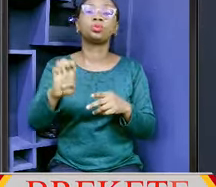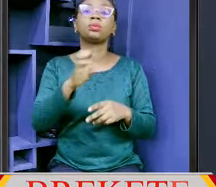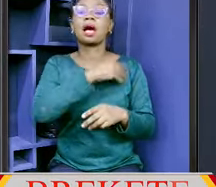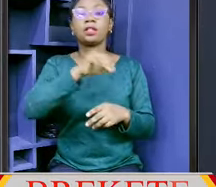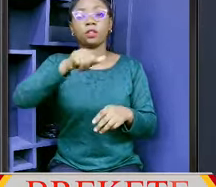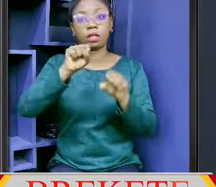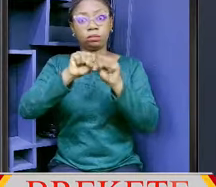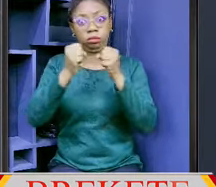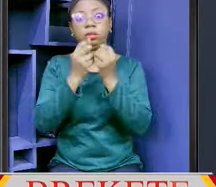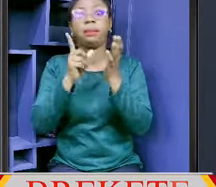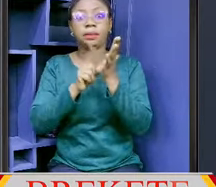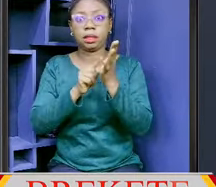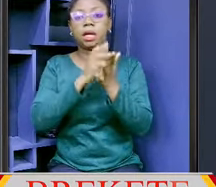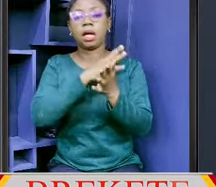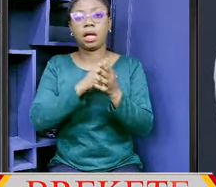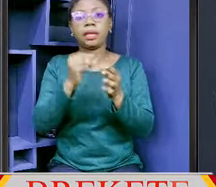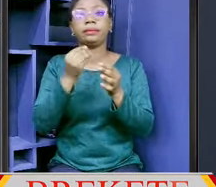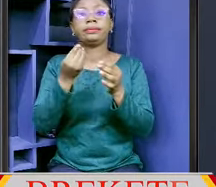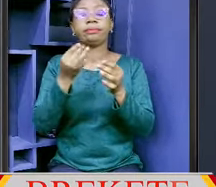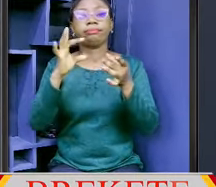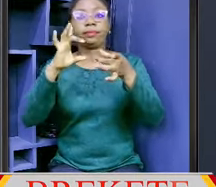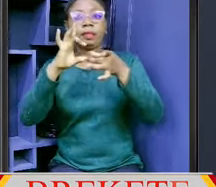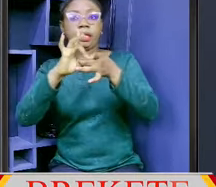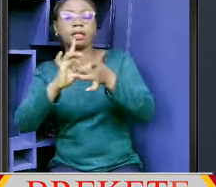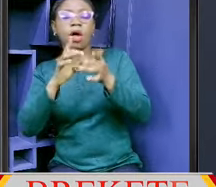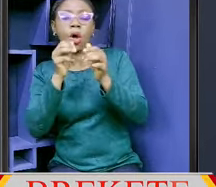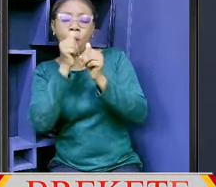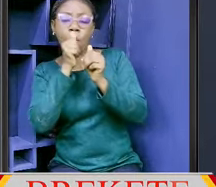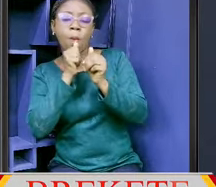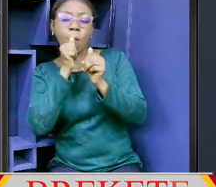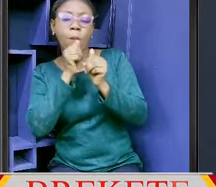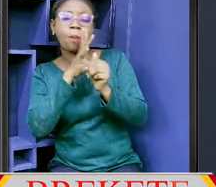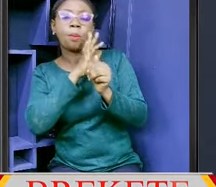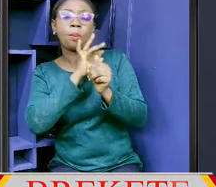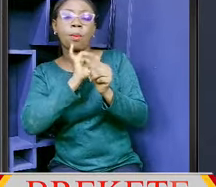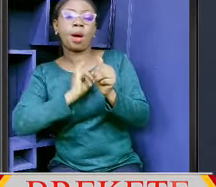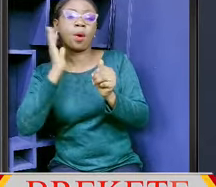links. Quietly, I go drop the link.